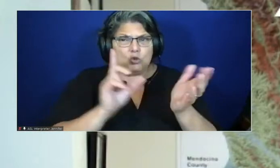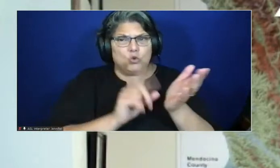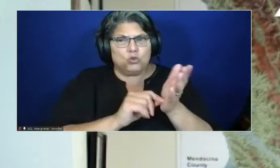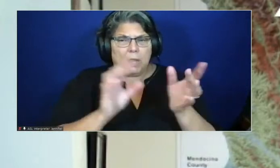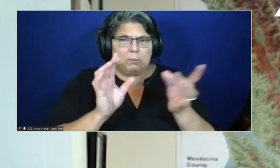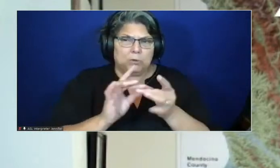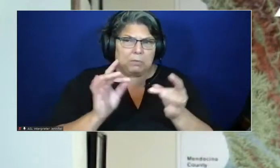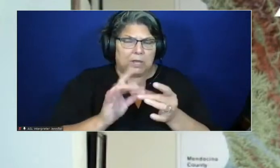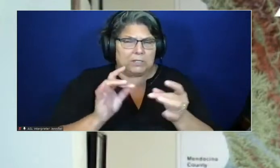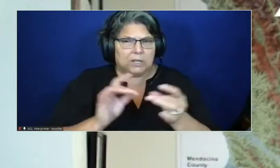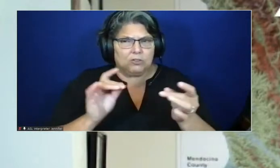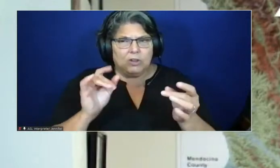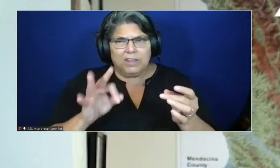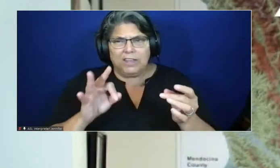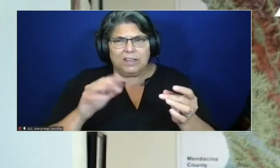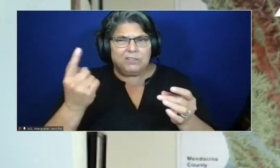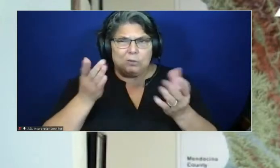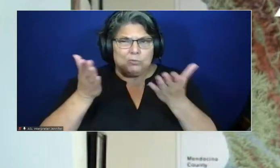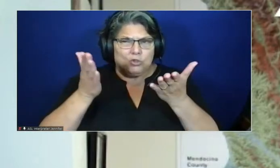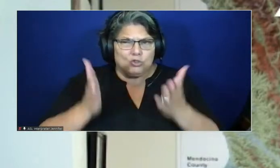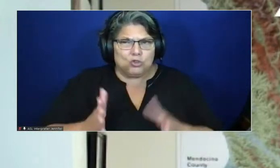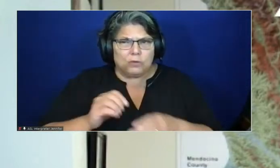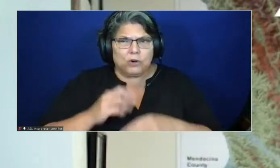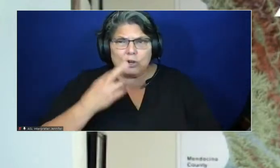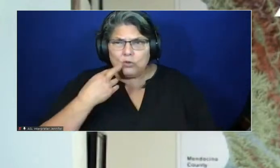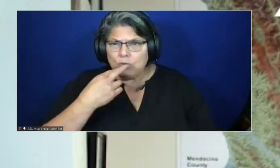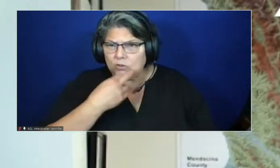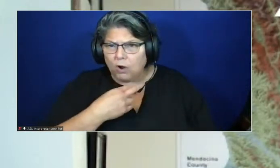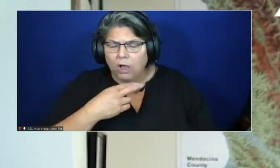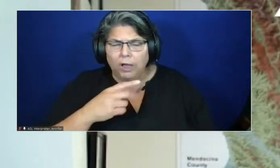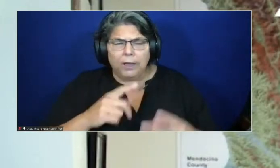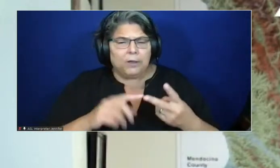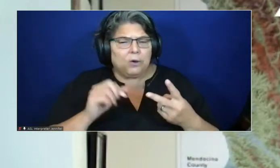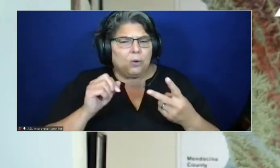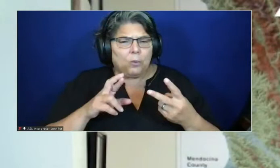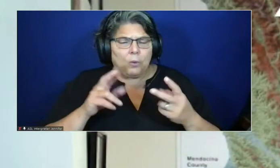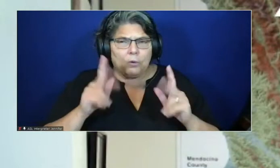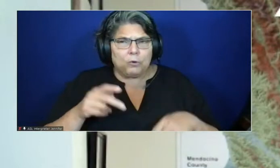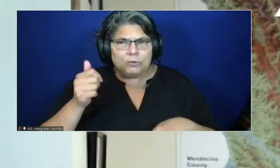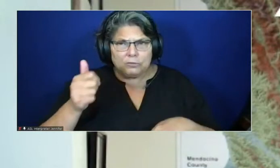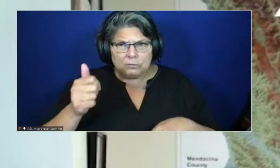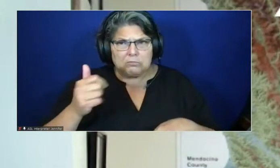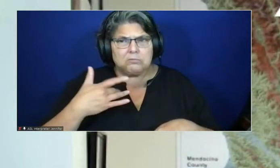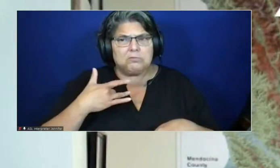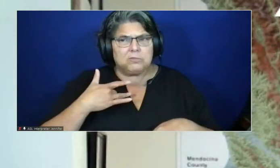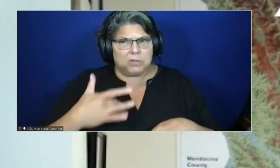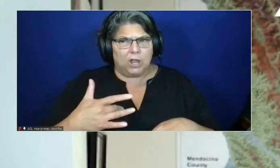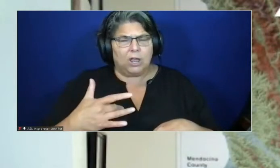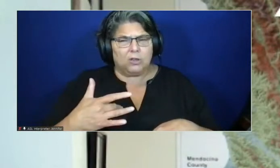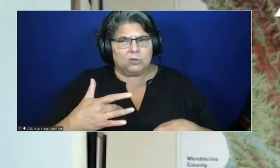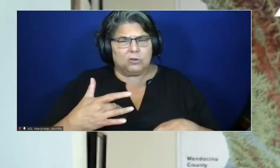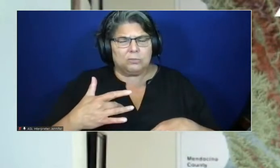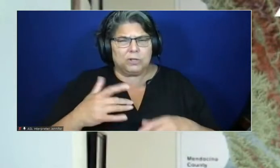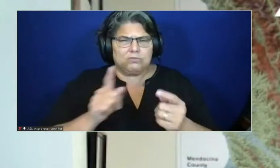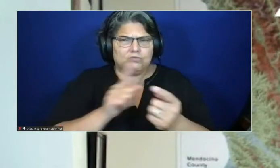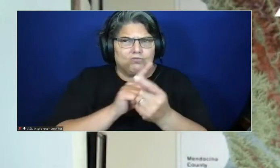let's say, a server in a restaurant, or someone who is typically close to many